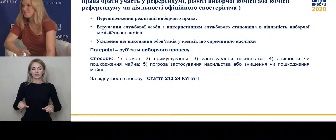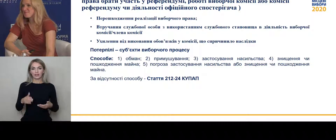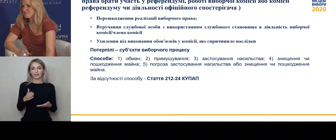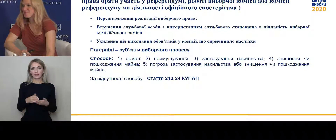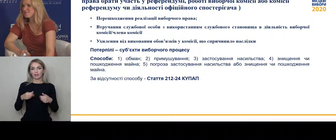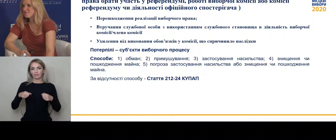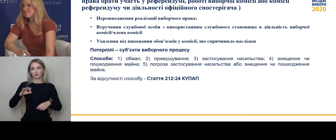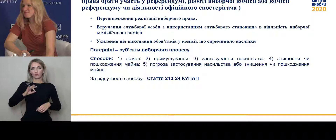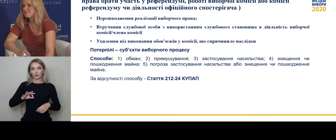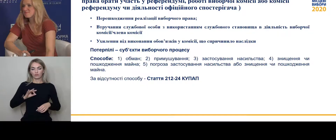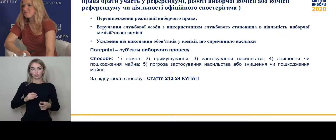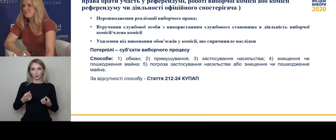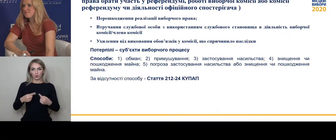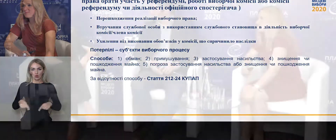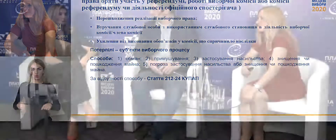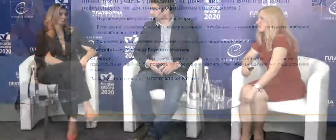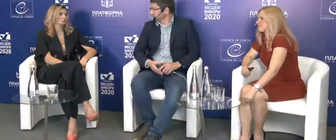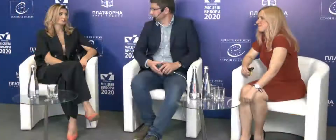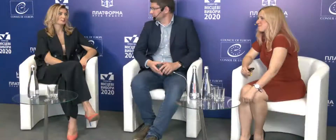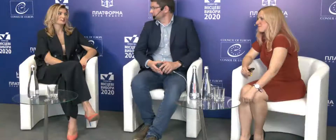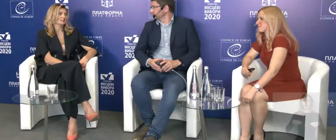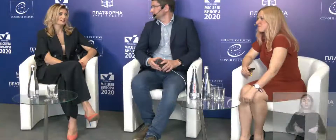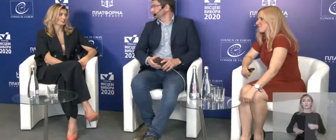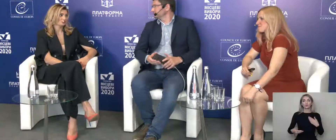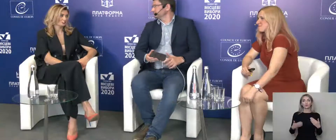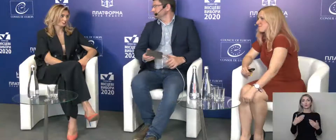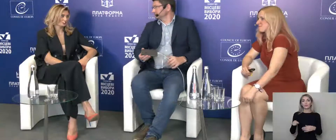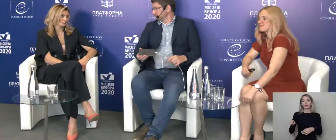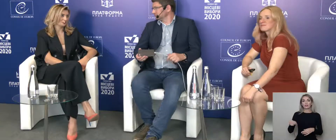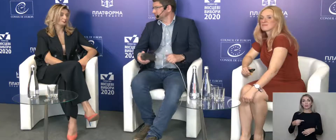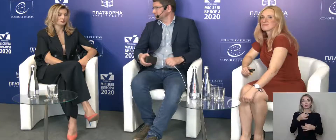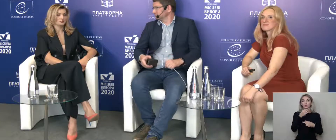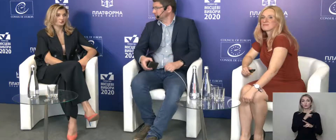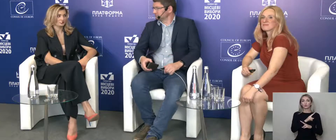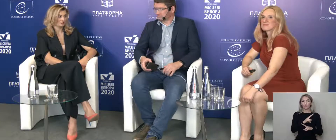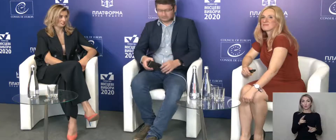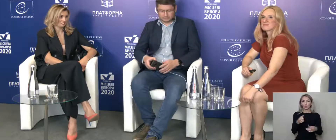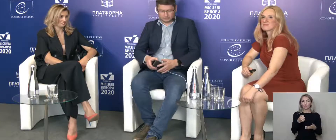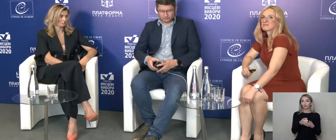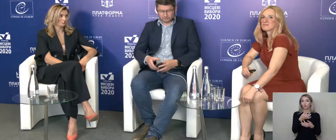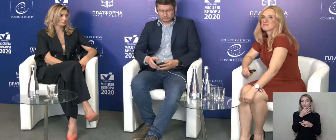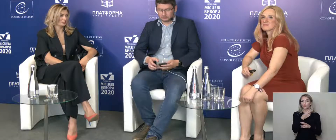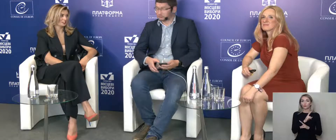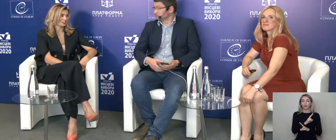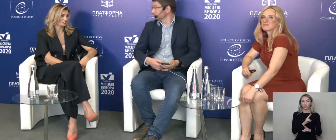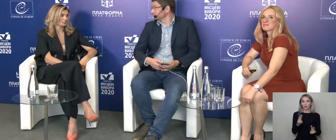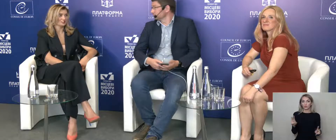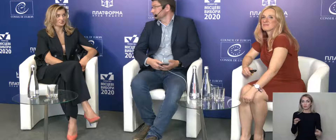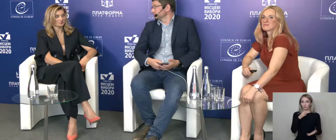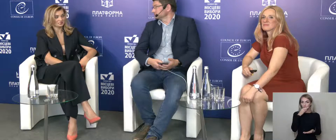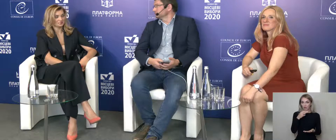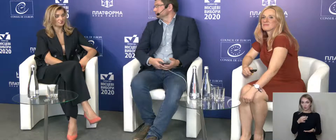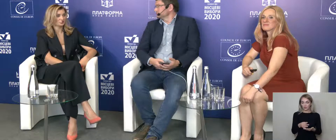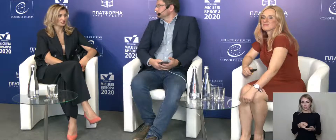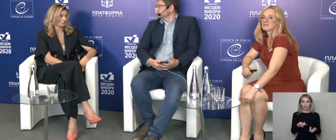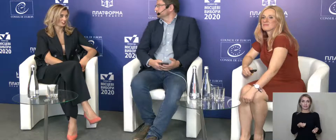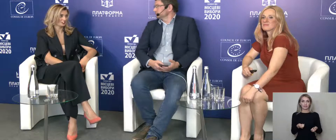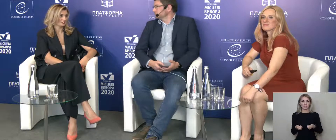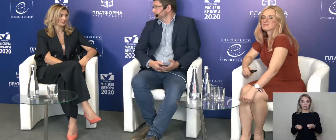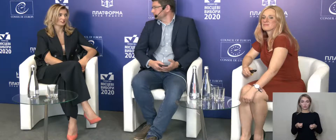enforcement agency when it comes to organizing elections. The powers to hold anybody to any type